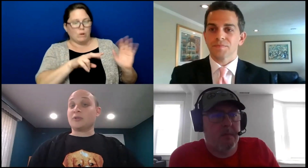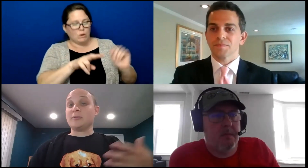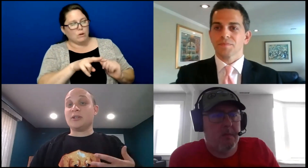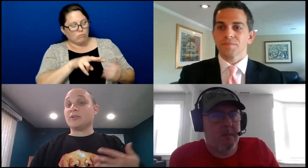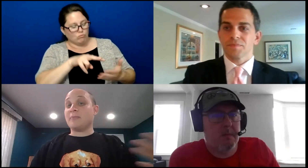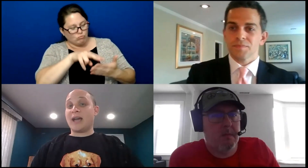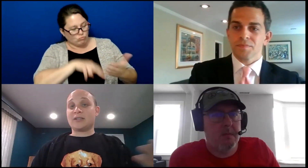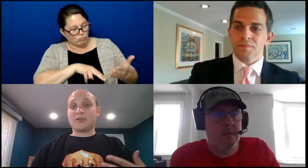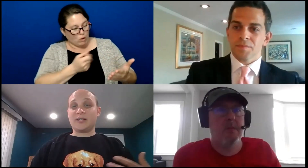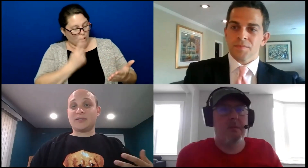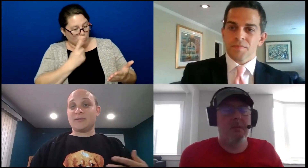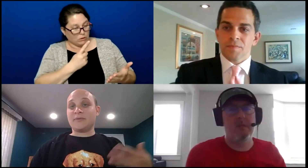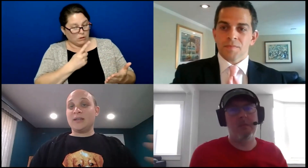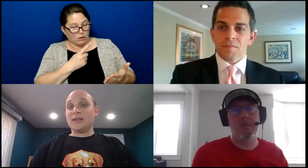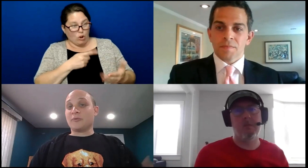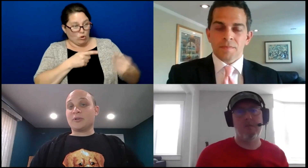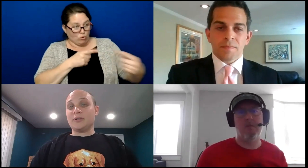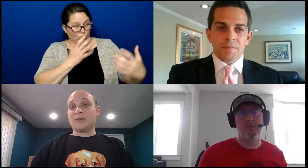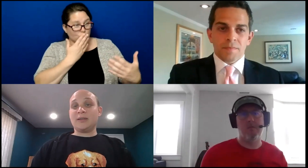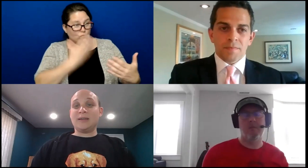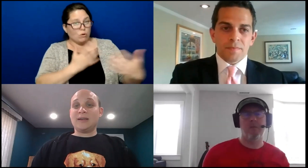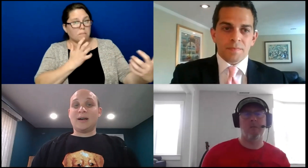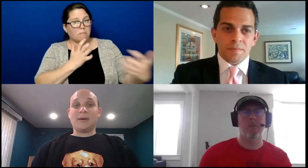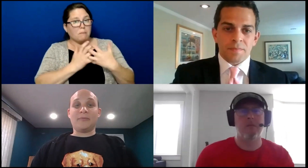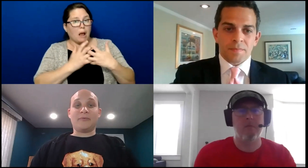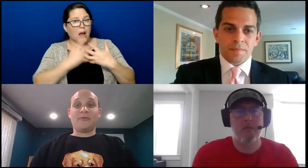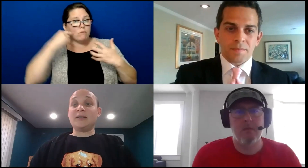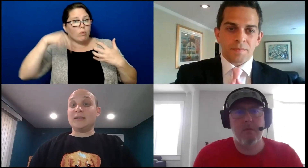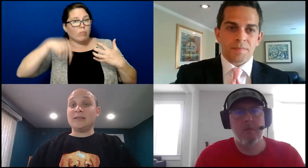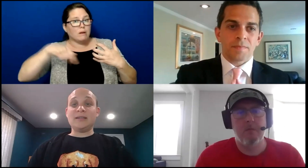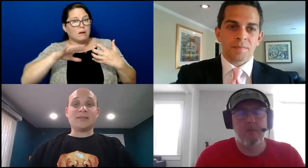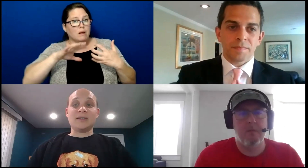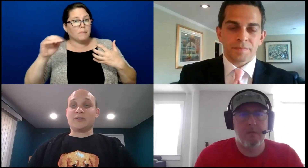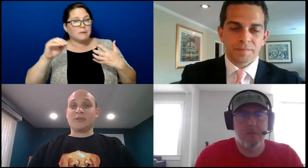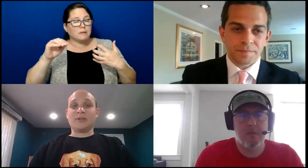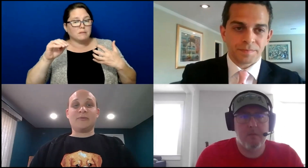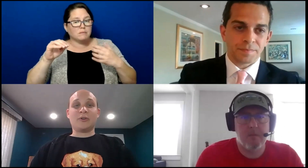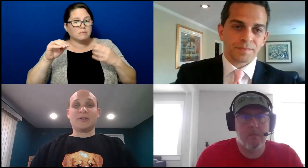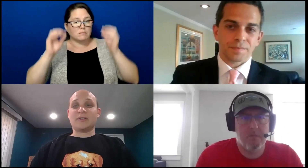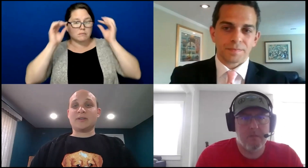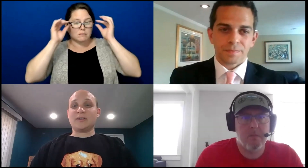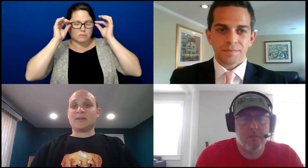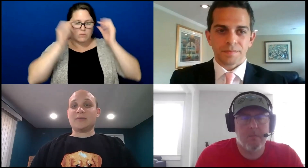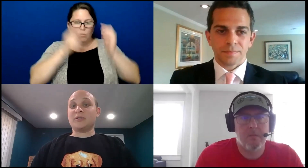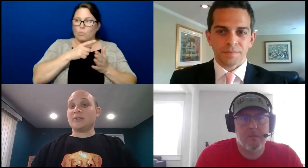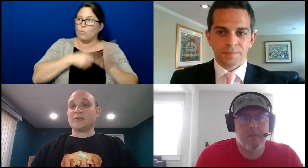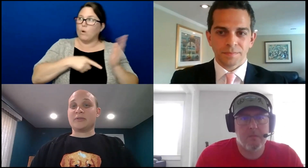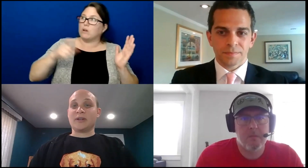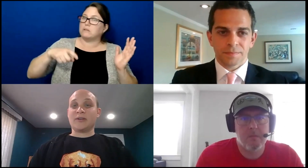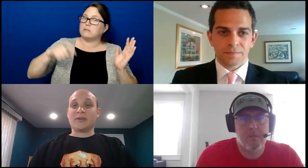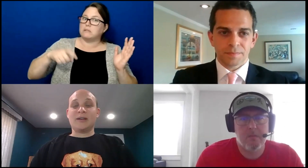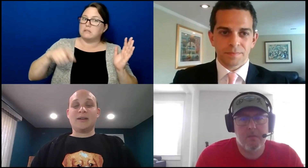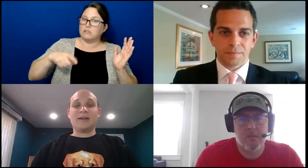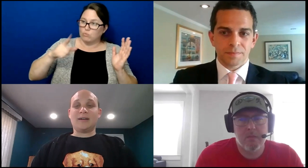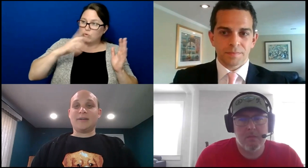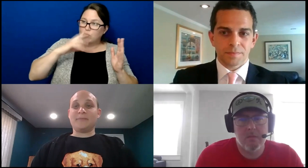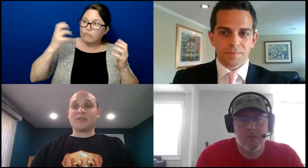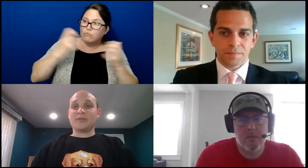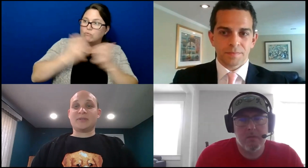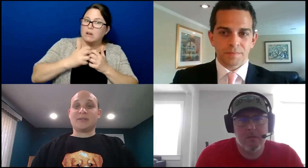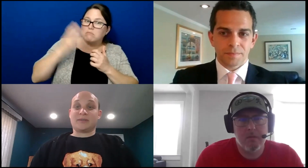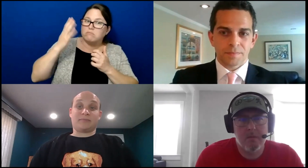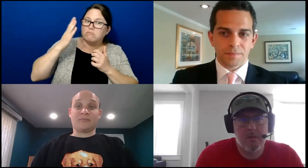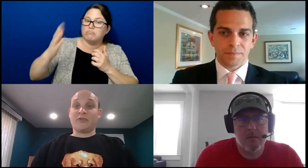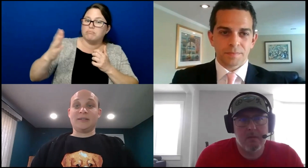understand if you're going to be a good match for us, if we're going to fit the needs that you're looking for as a potential career.